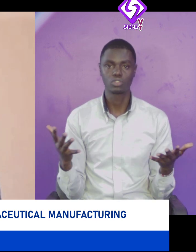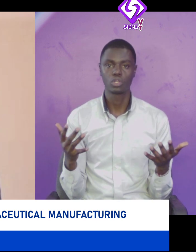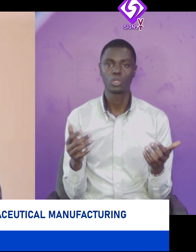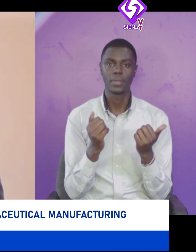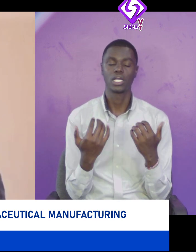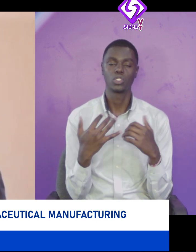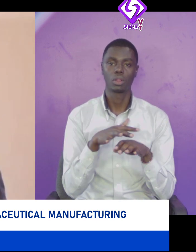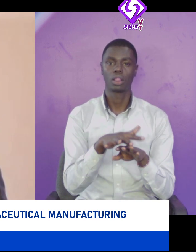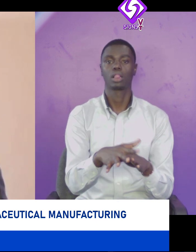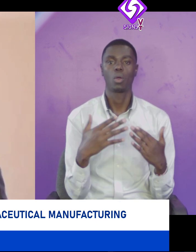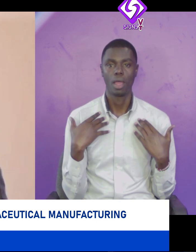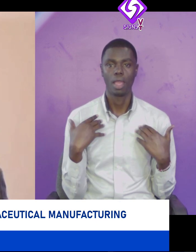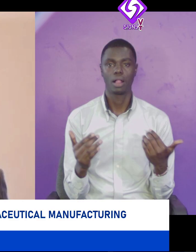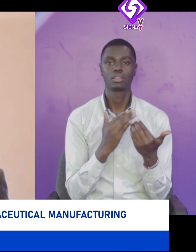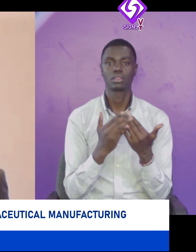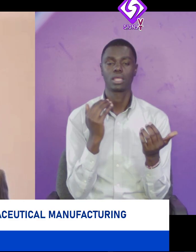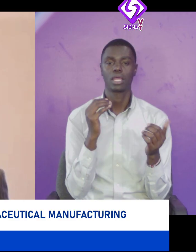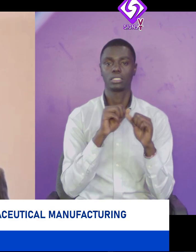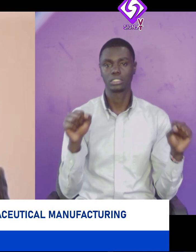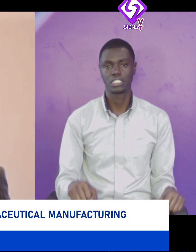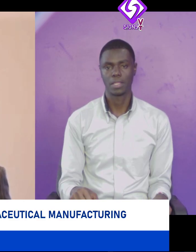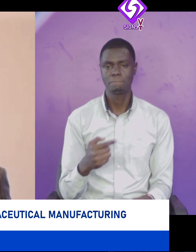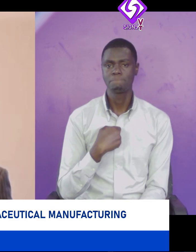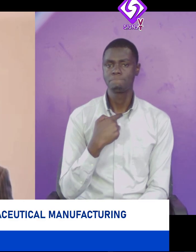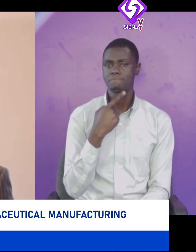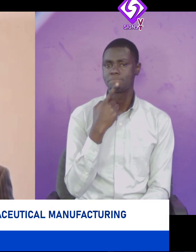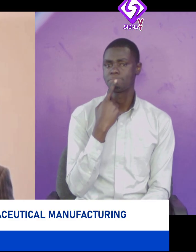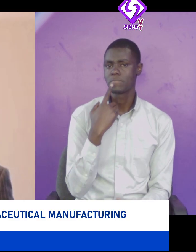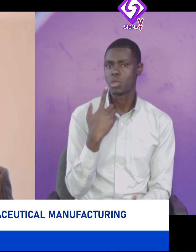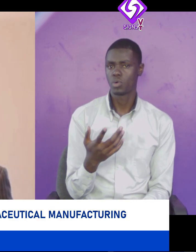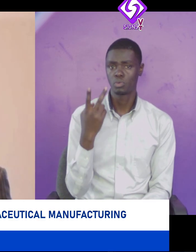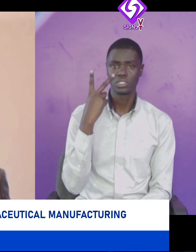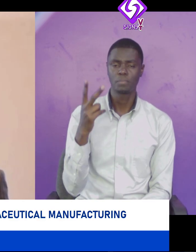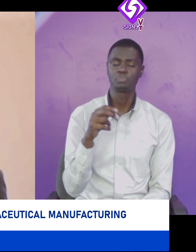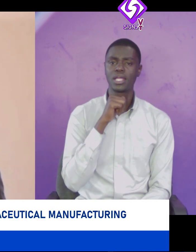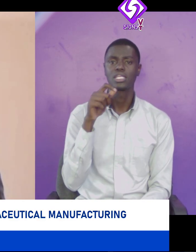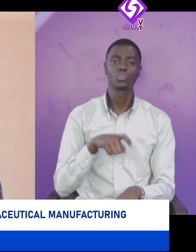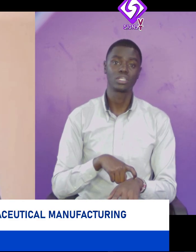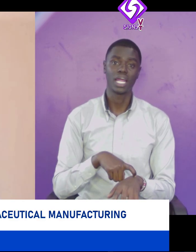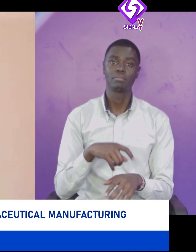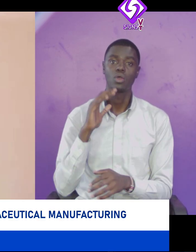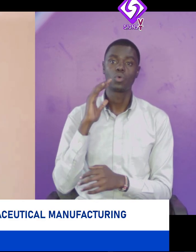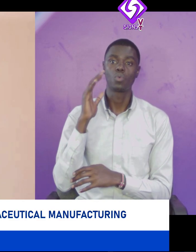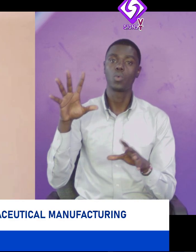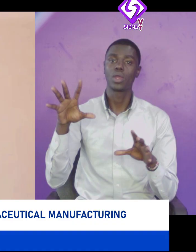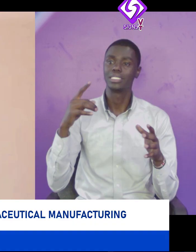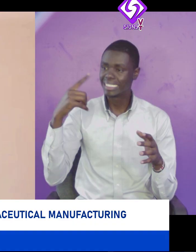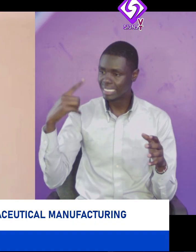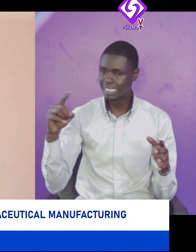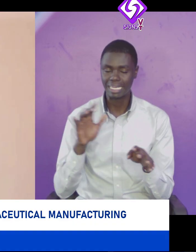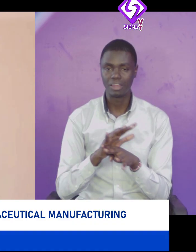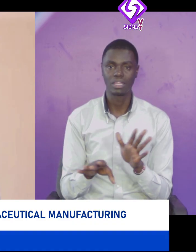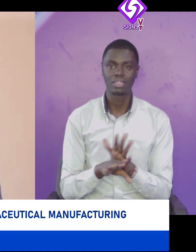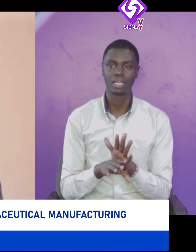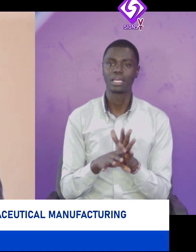our healthcare system. But I'm saying, you see, there is no time when we will ever tick all the boxes, and probably